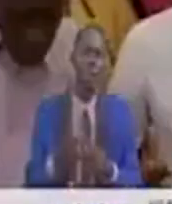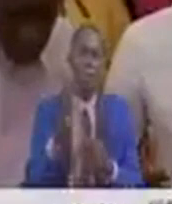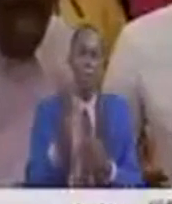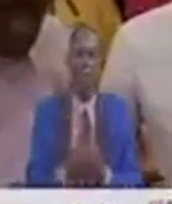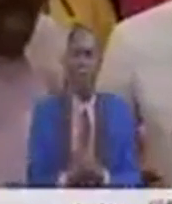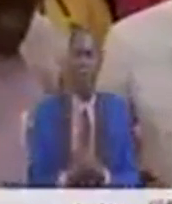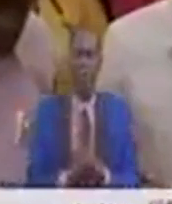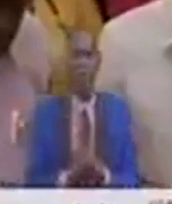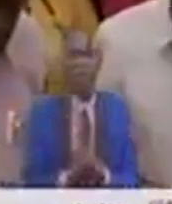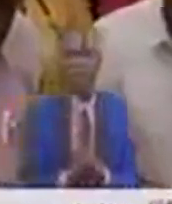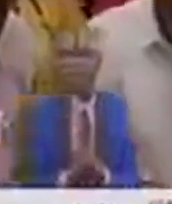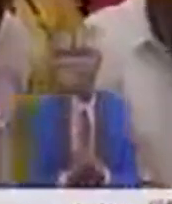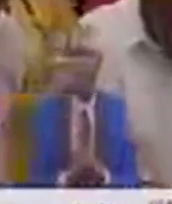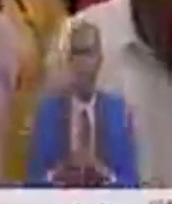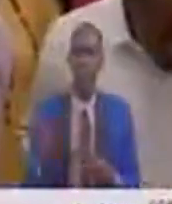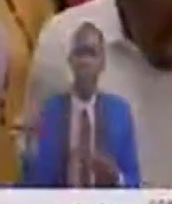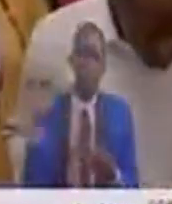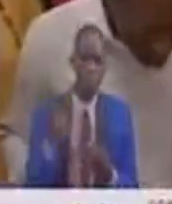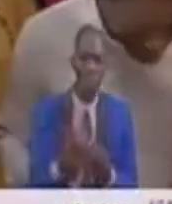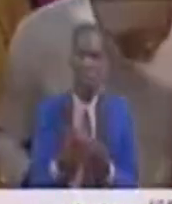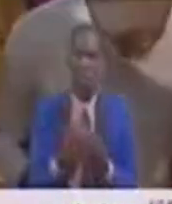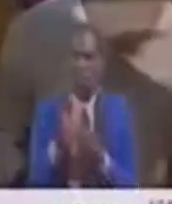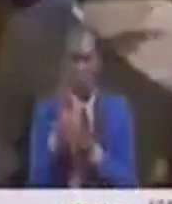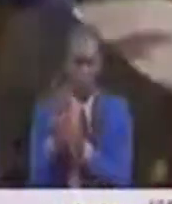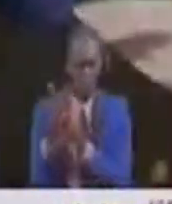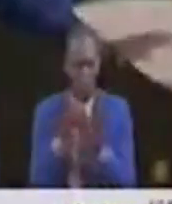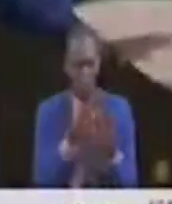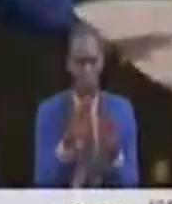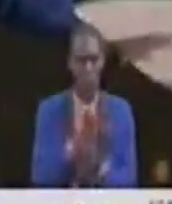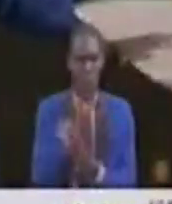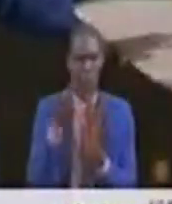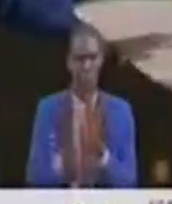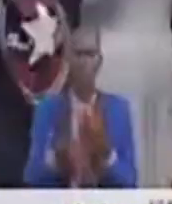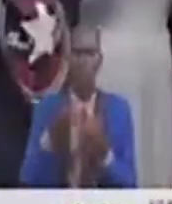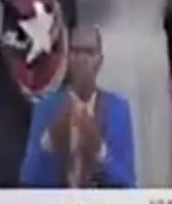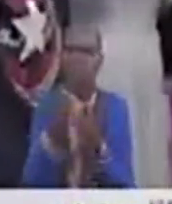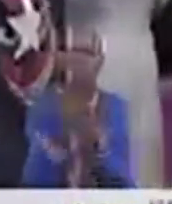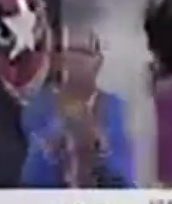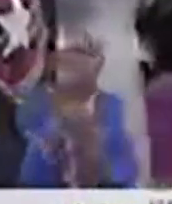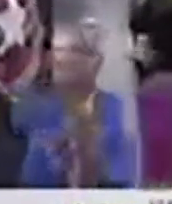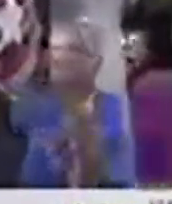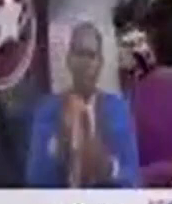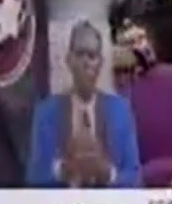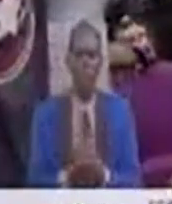name. More vigilance in Jesus' name.